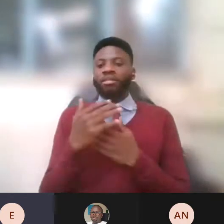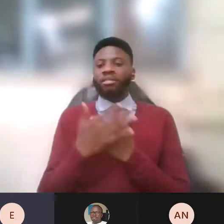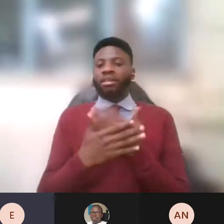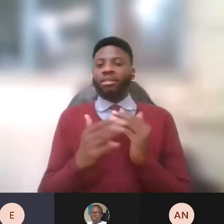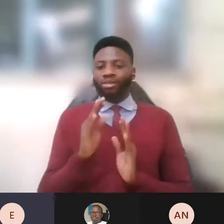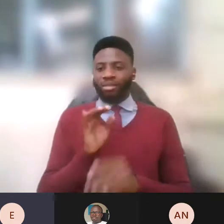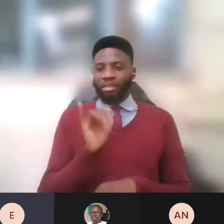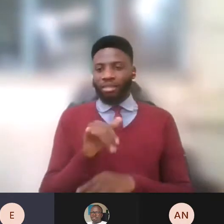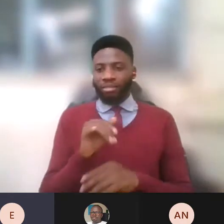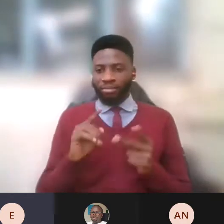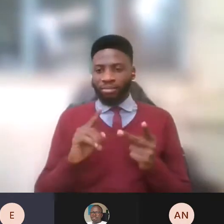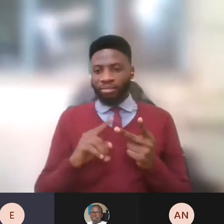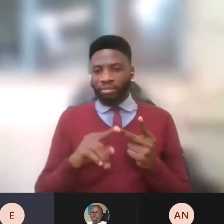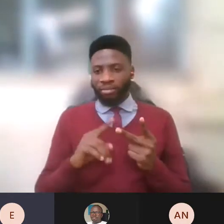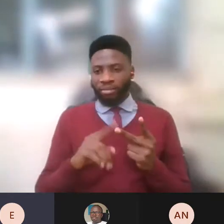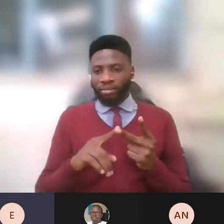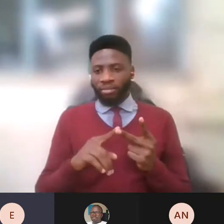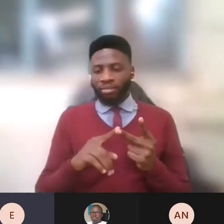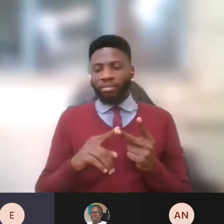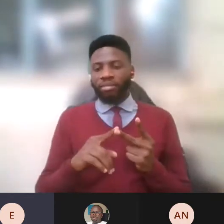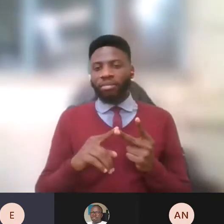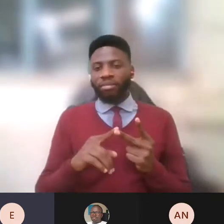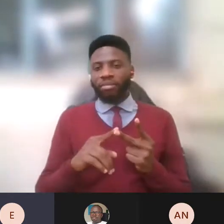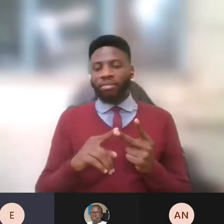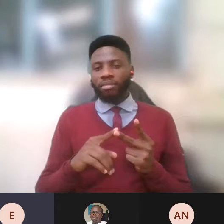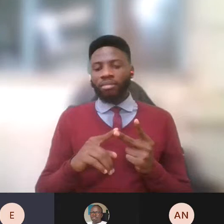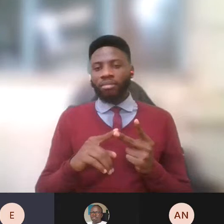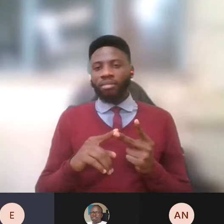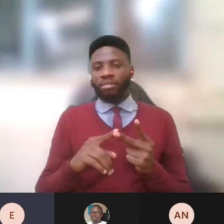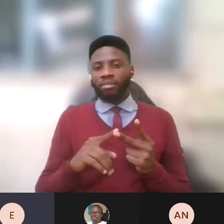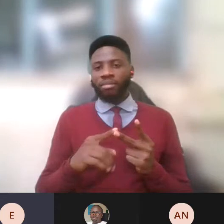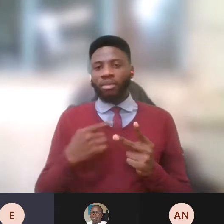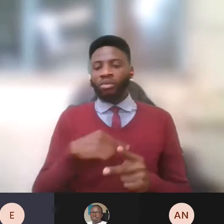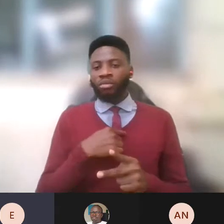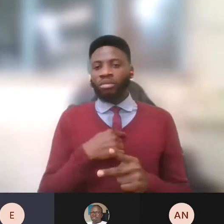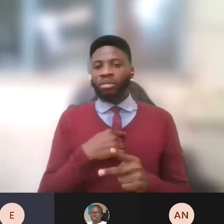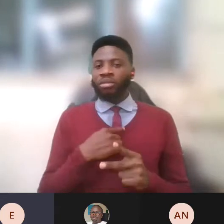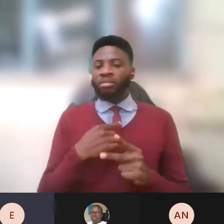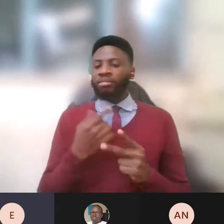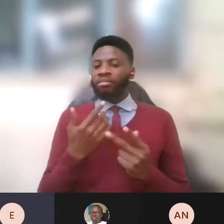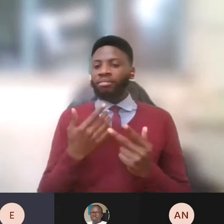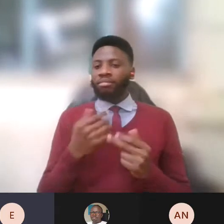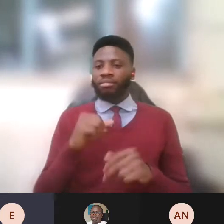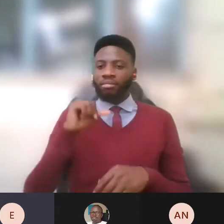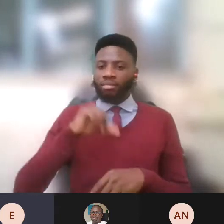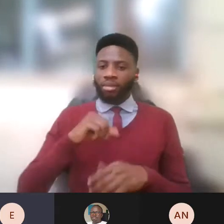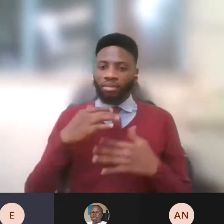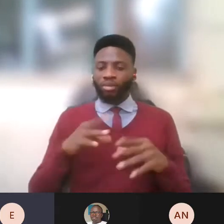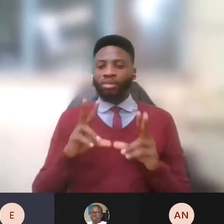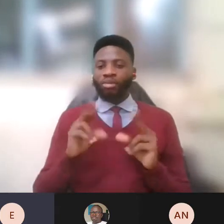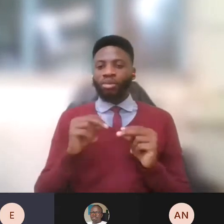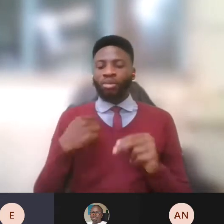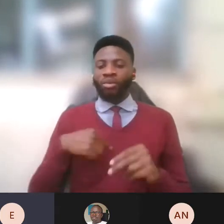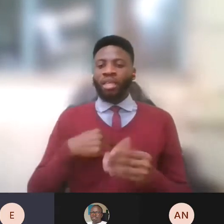Thank you very much. I think I it's don't know all if you those... can hear me now. I'm going to do another sound test. Yes, so we can hear you very